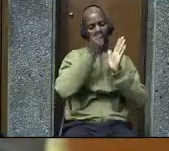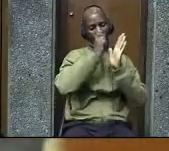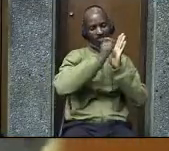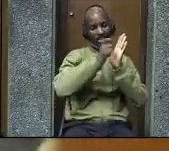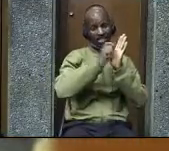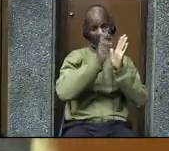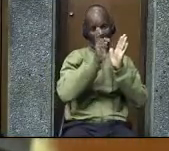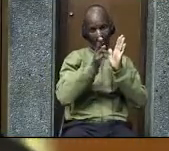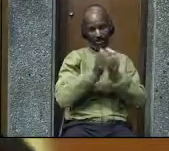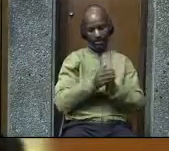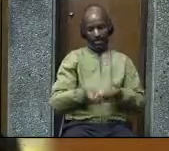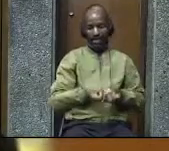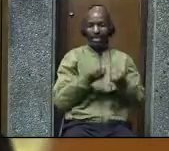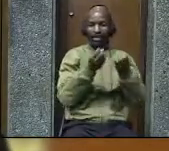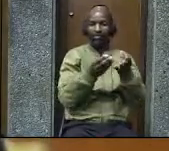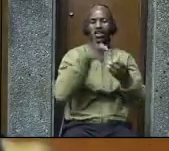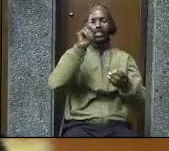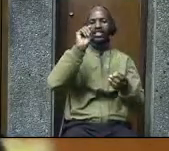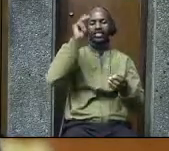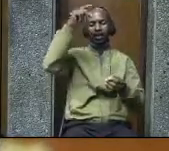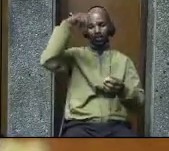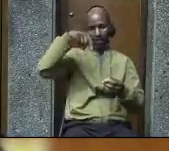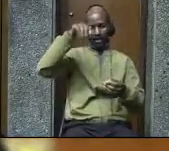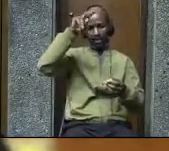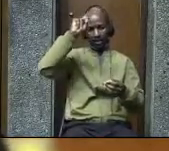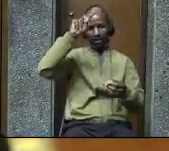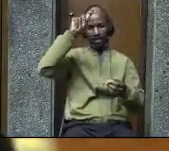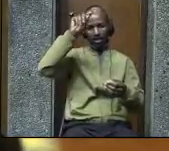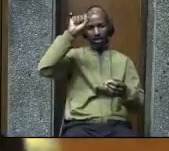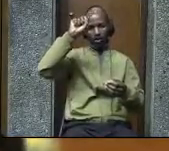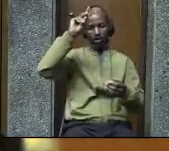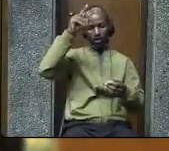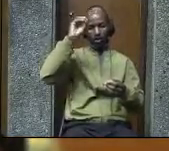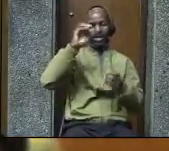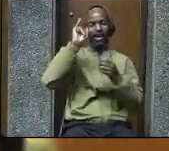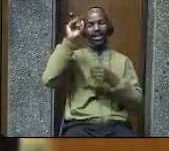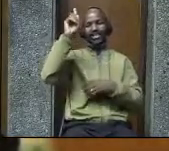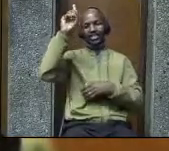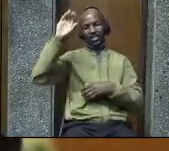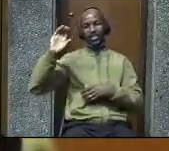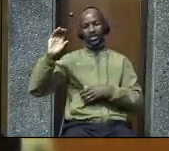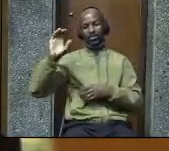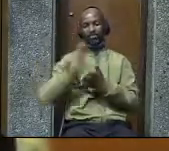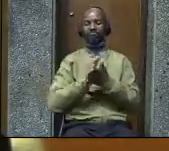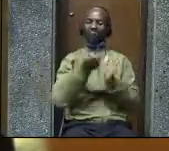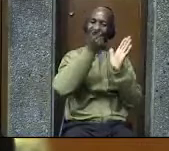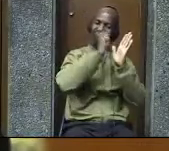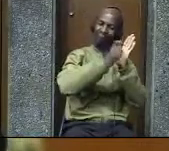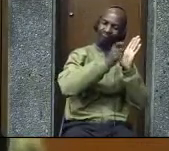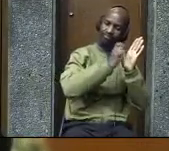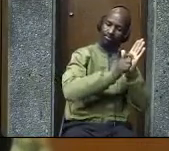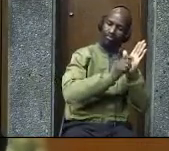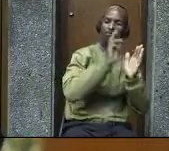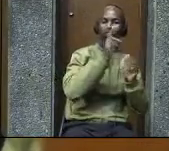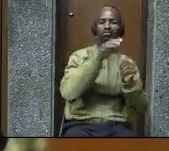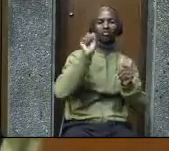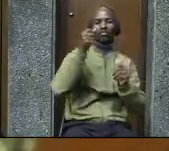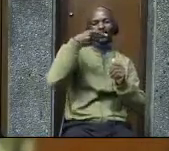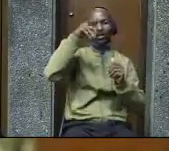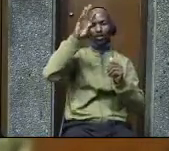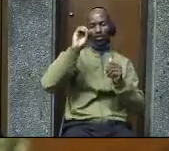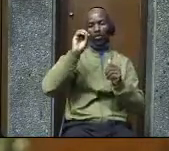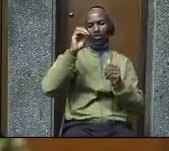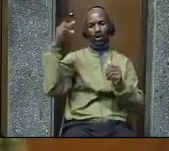to TP Nzoko in the IDC. I've written it to Sipo